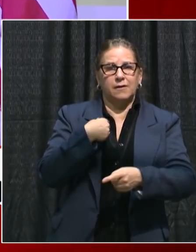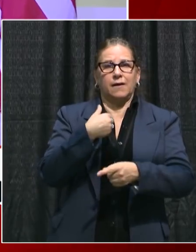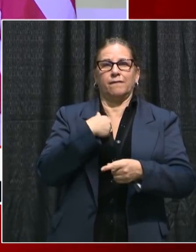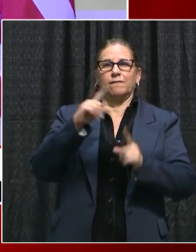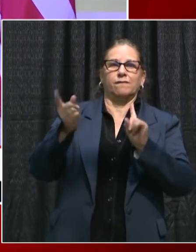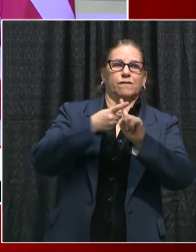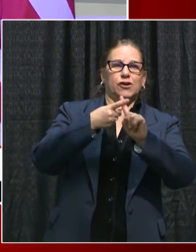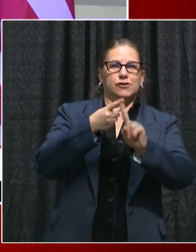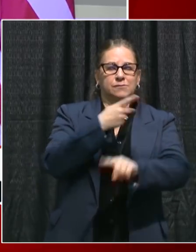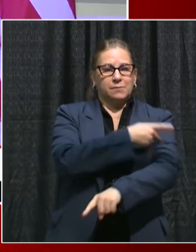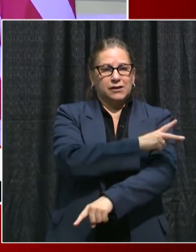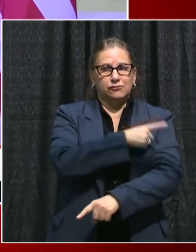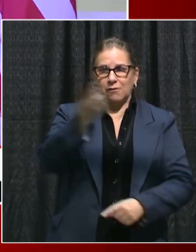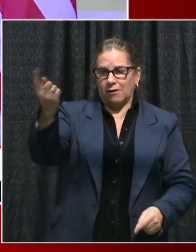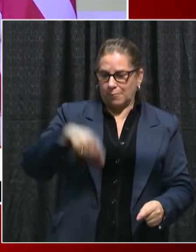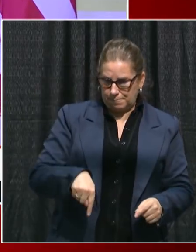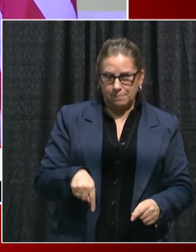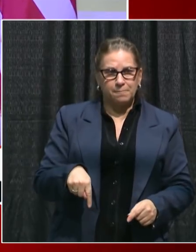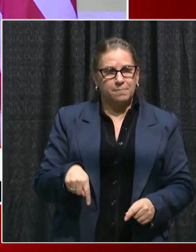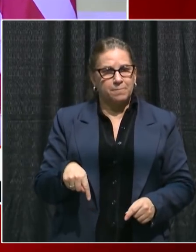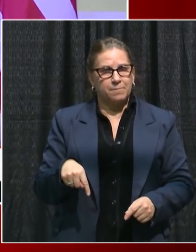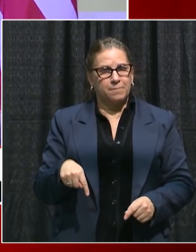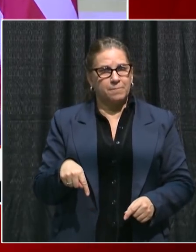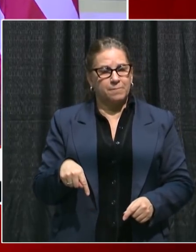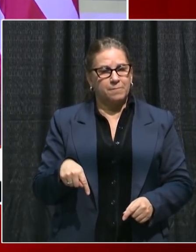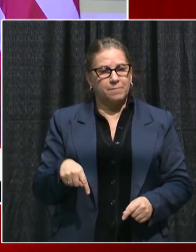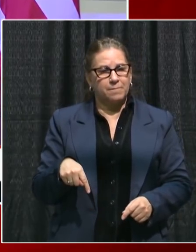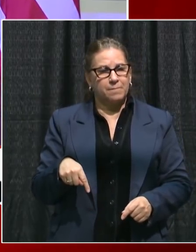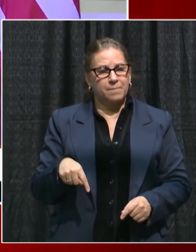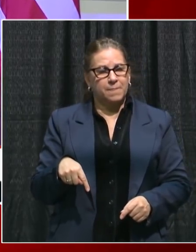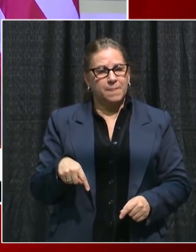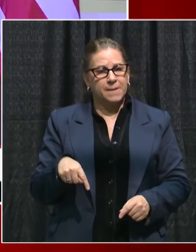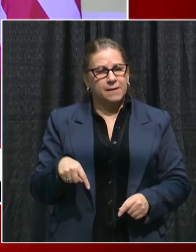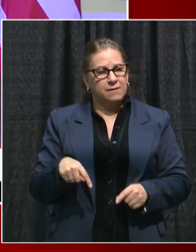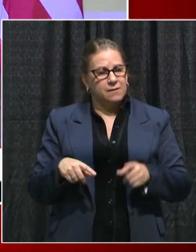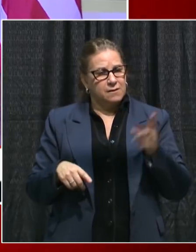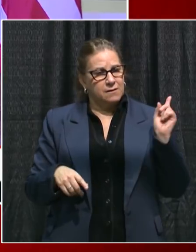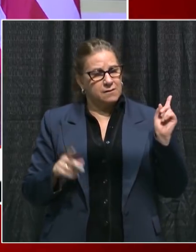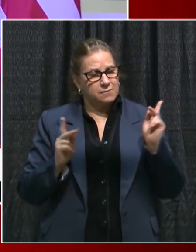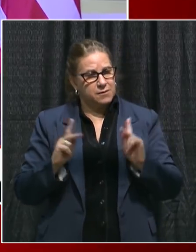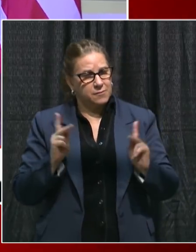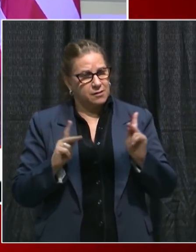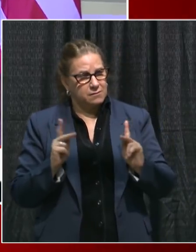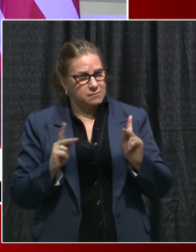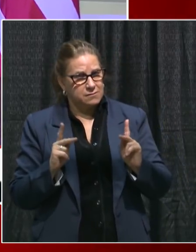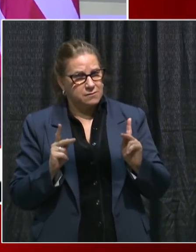Are nursing homes in DC required to accept patients with COVID-19? We believe they are in Maryland.